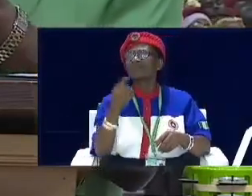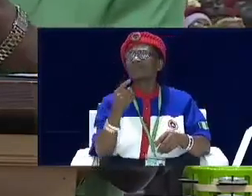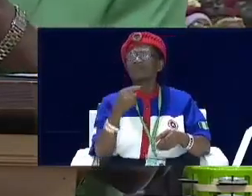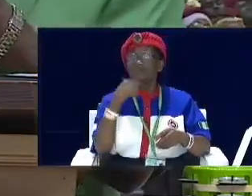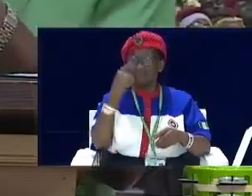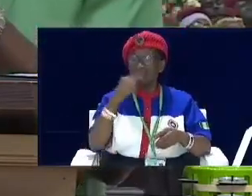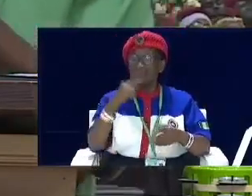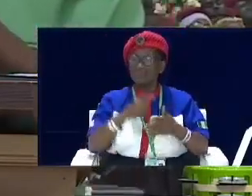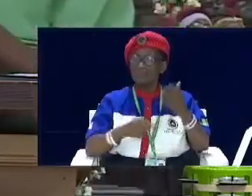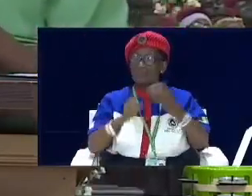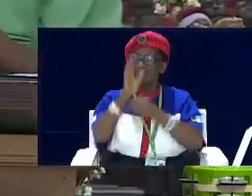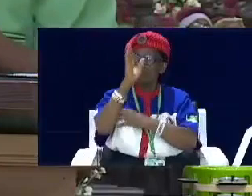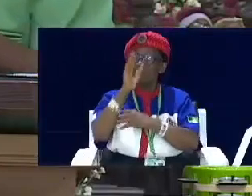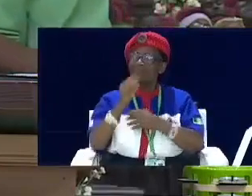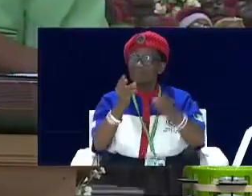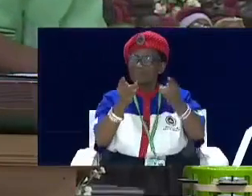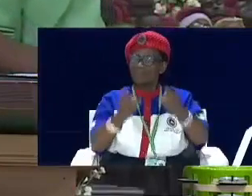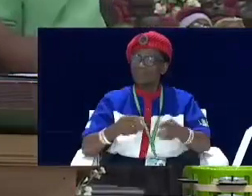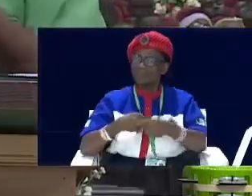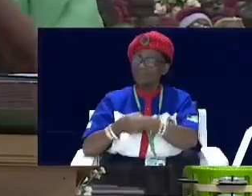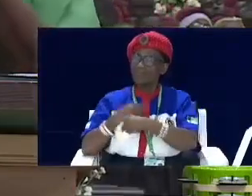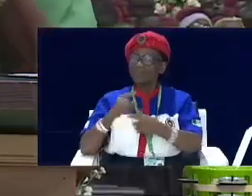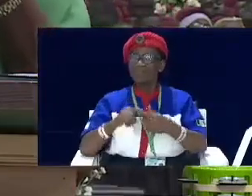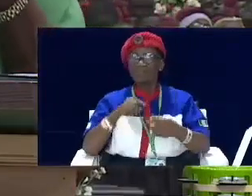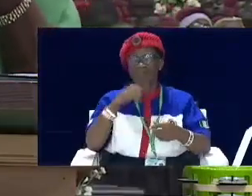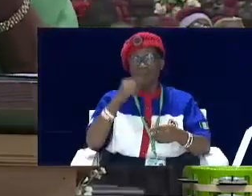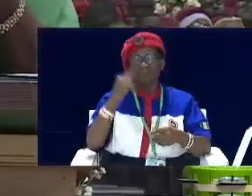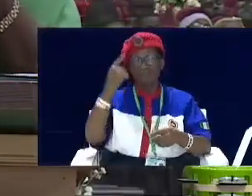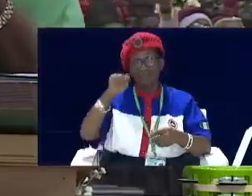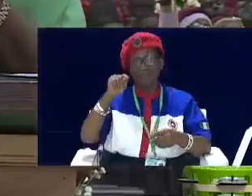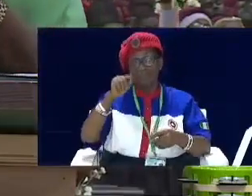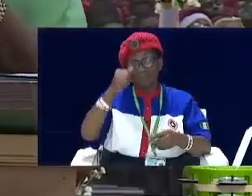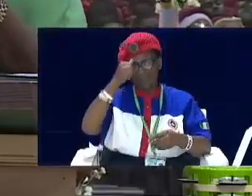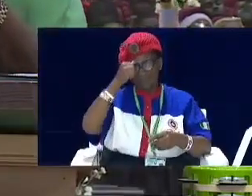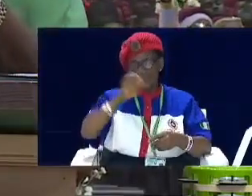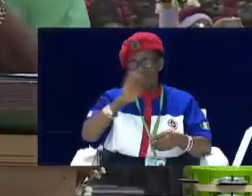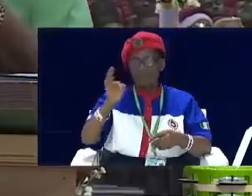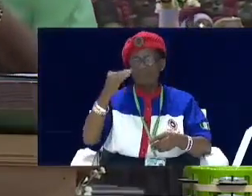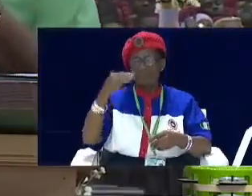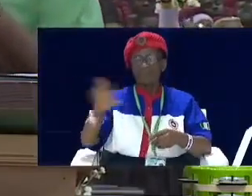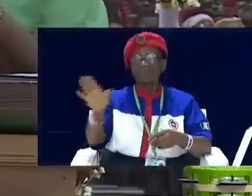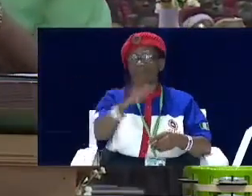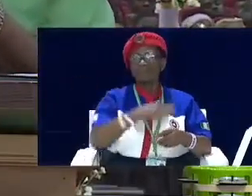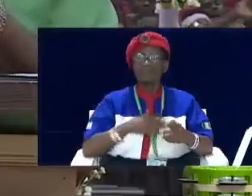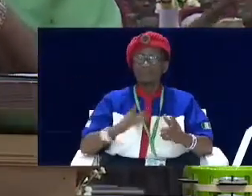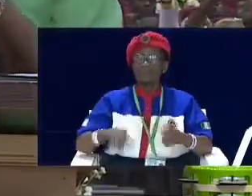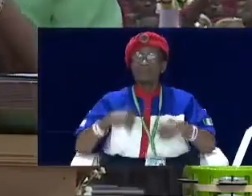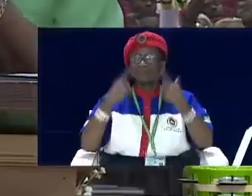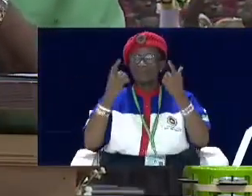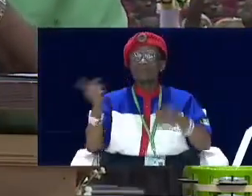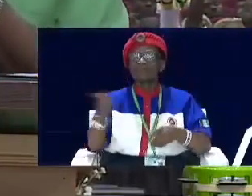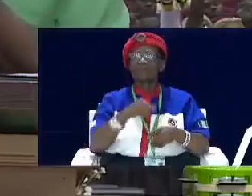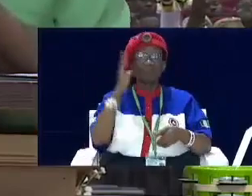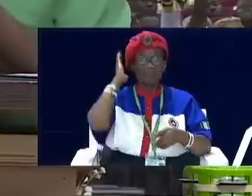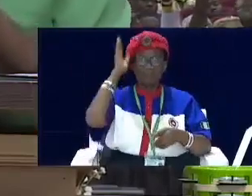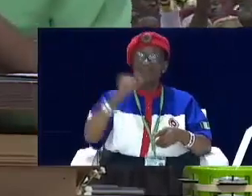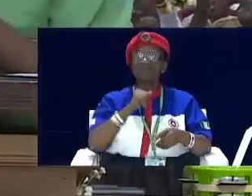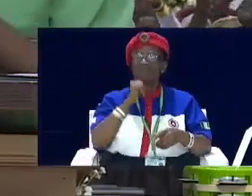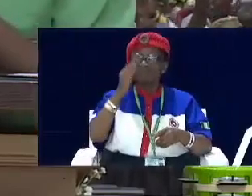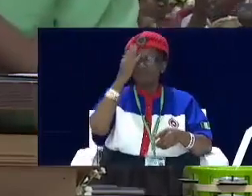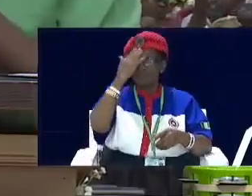nikan ni mo fe ma so. For the rest of your life. Igbo iyoku ojo aye re. You won't know